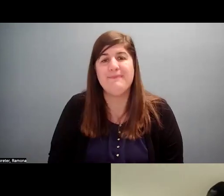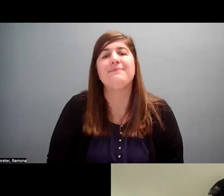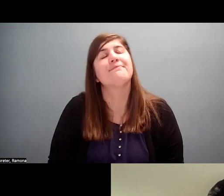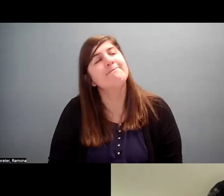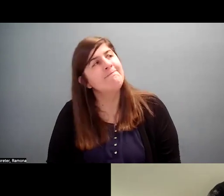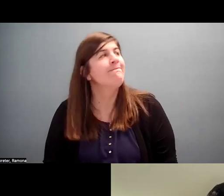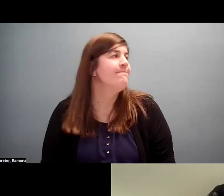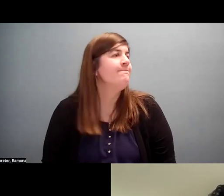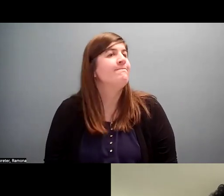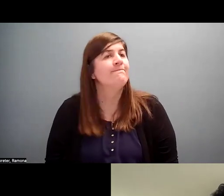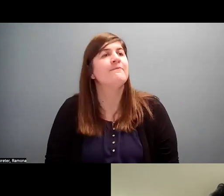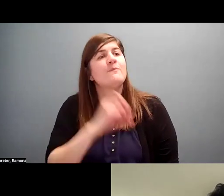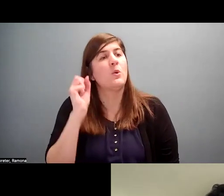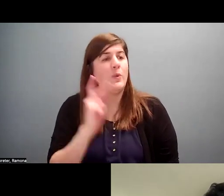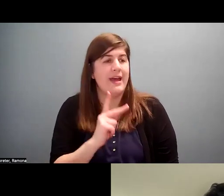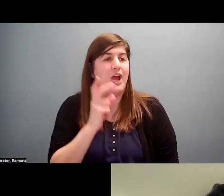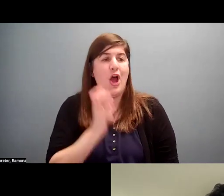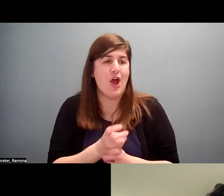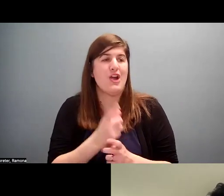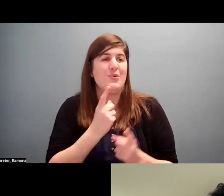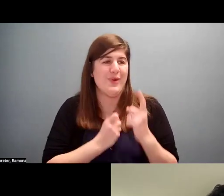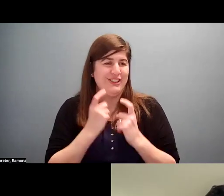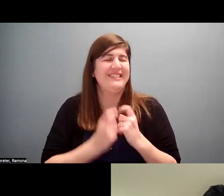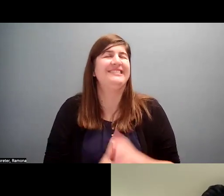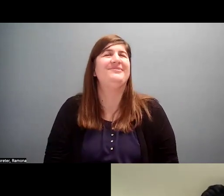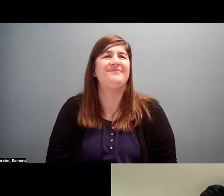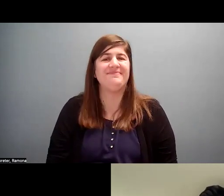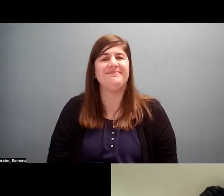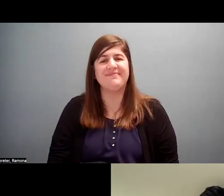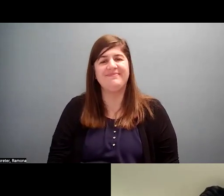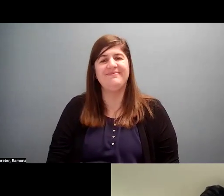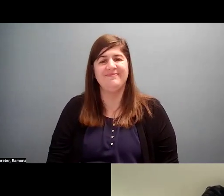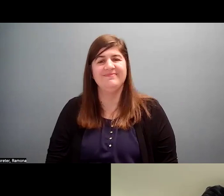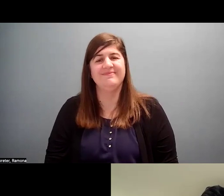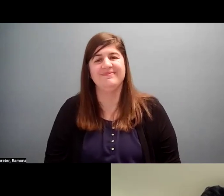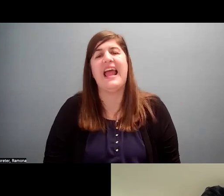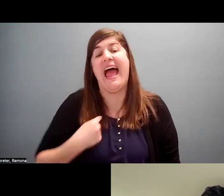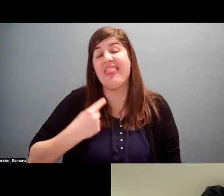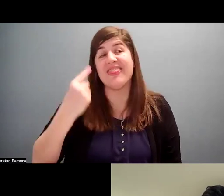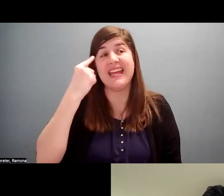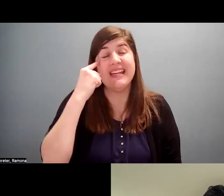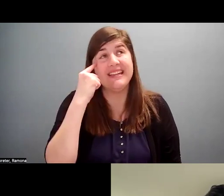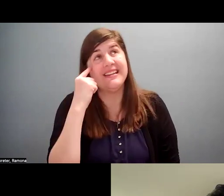Okay, hard question. About my Next area one's even of harder. Yeah. expertise, I think